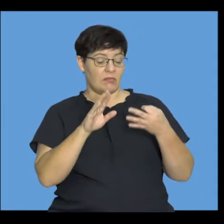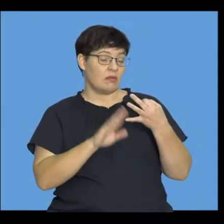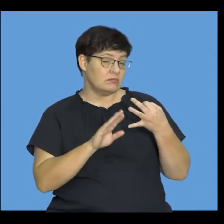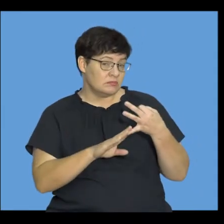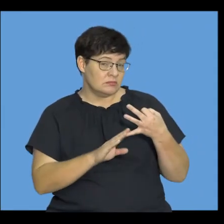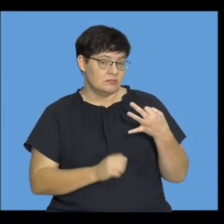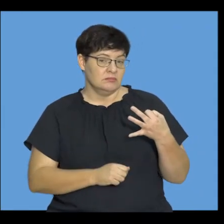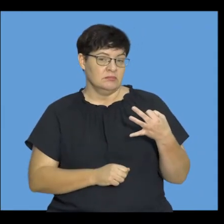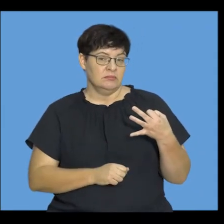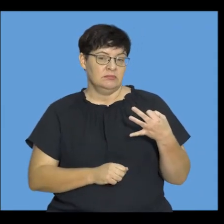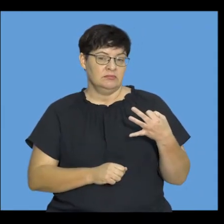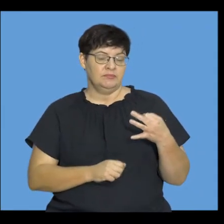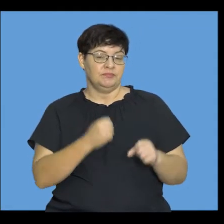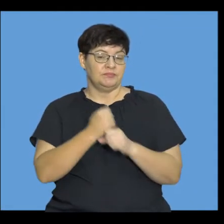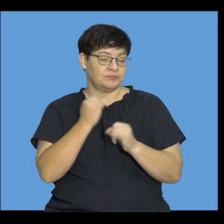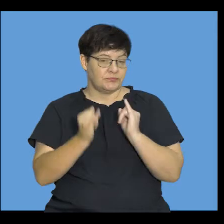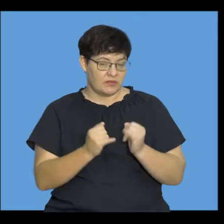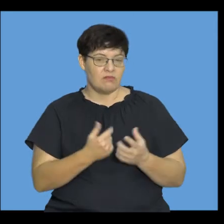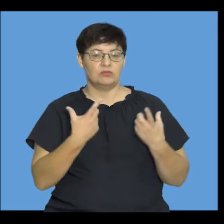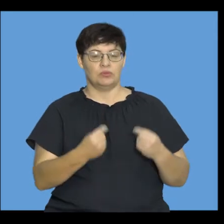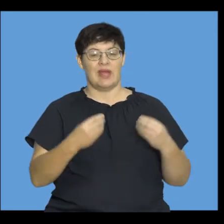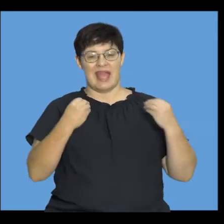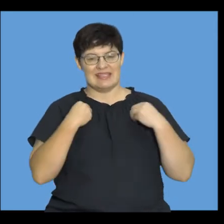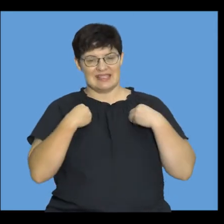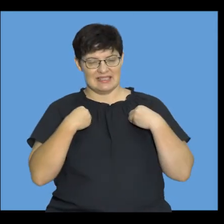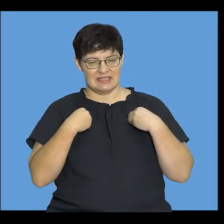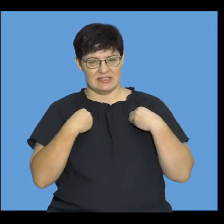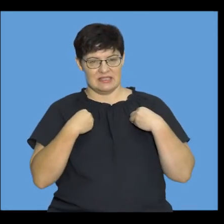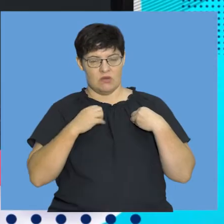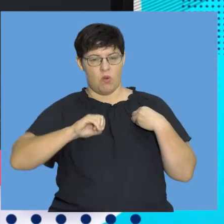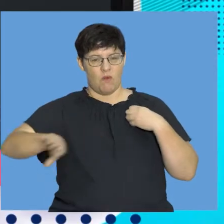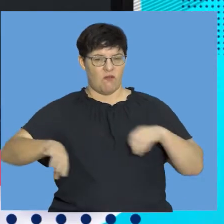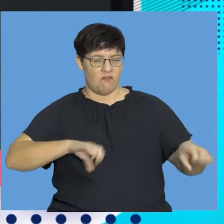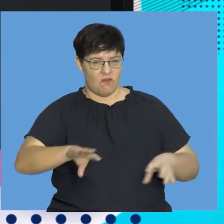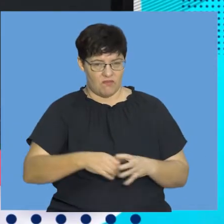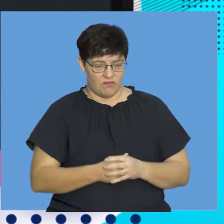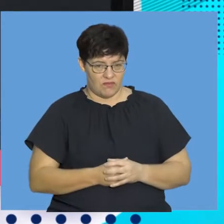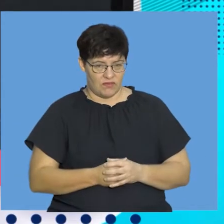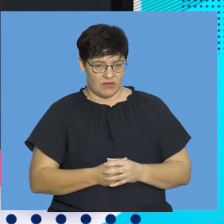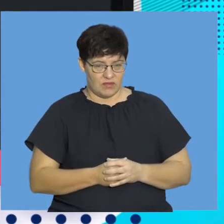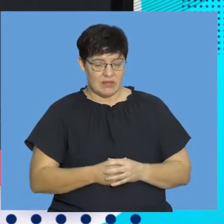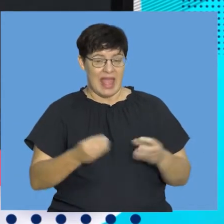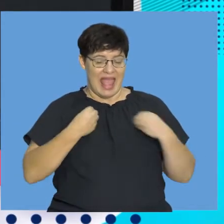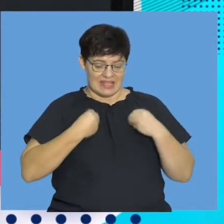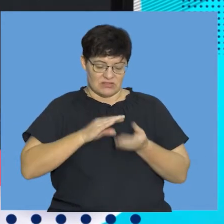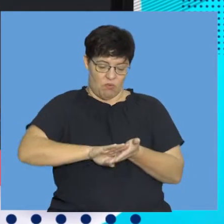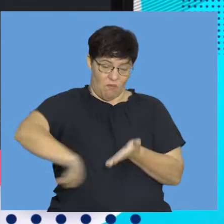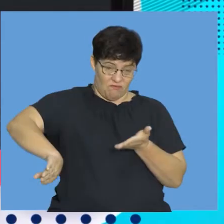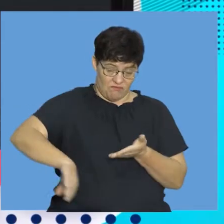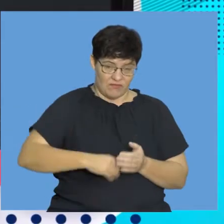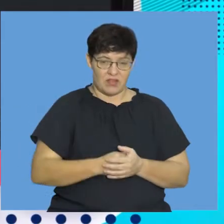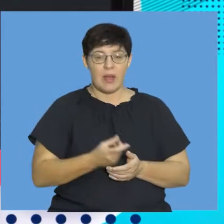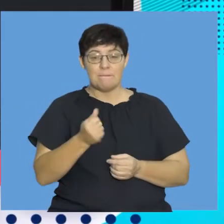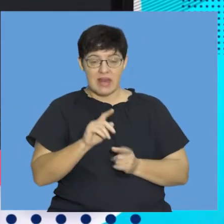You could also, remember in grade 11, where we do asset disposal, when you are disposing of your assets,